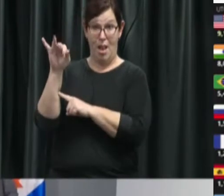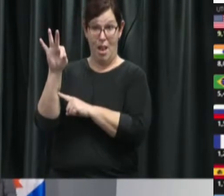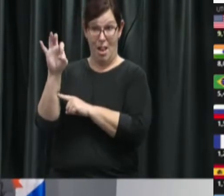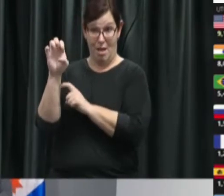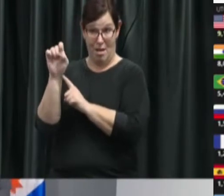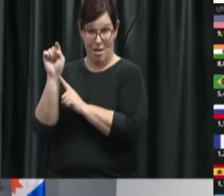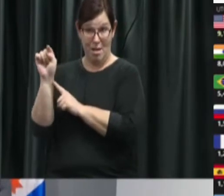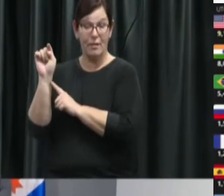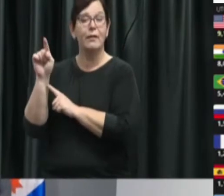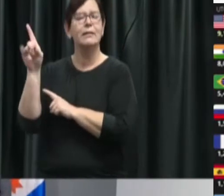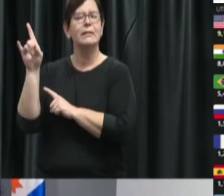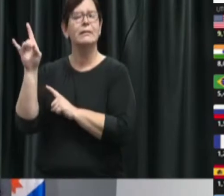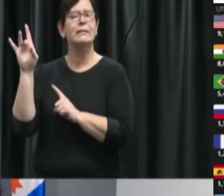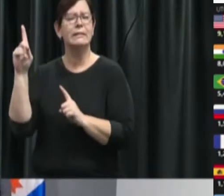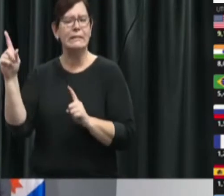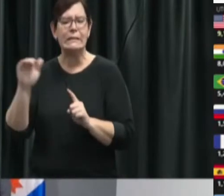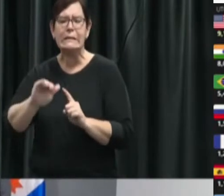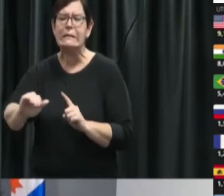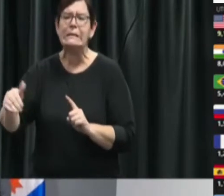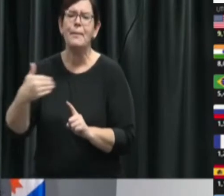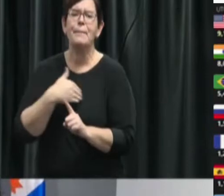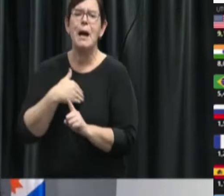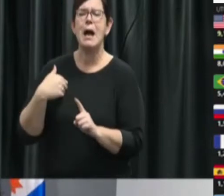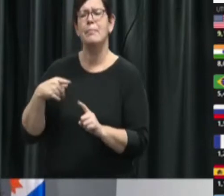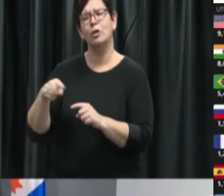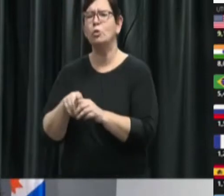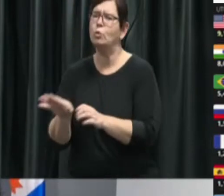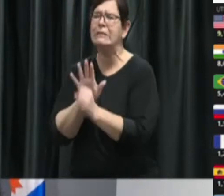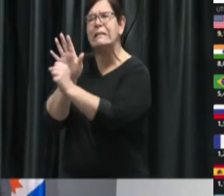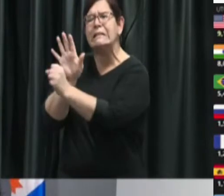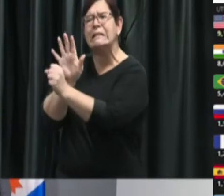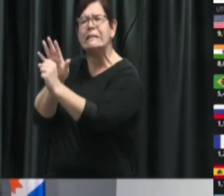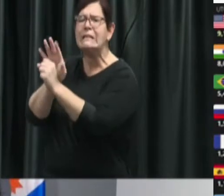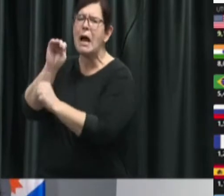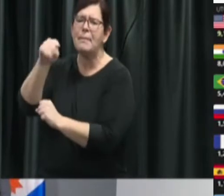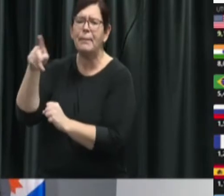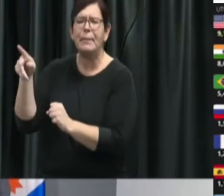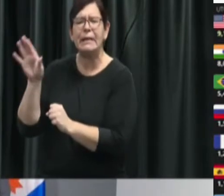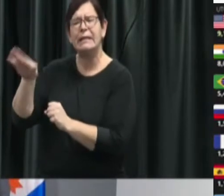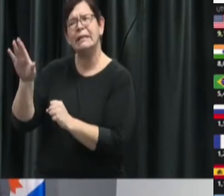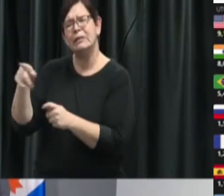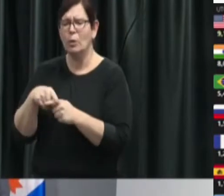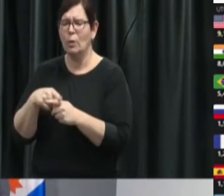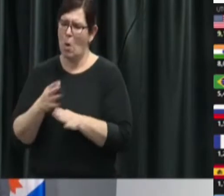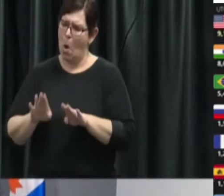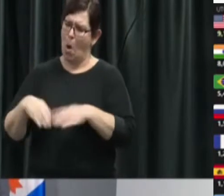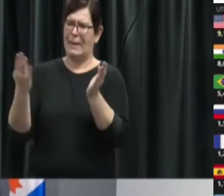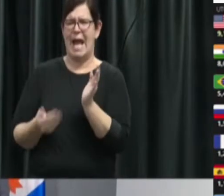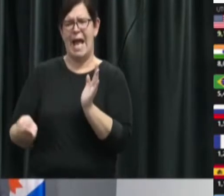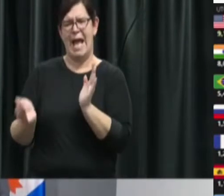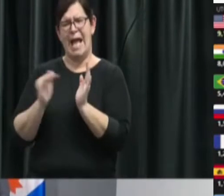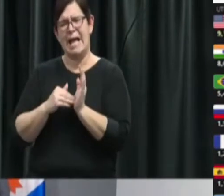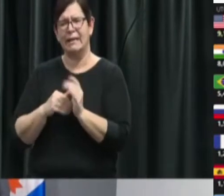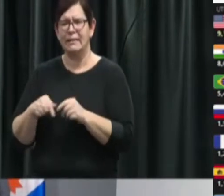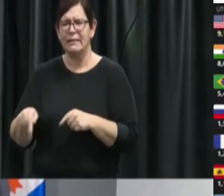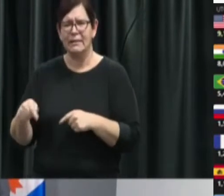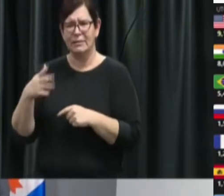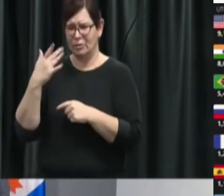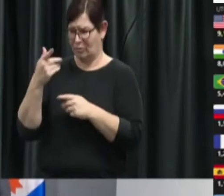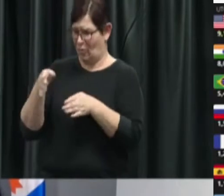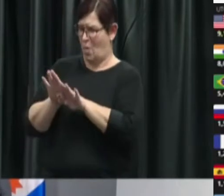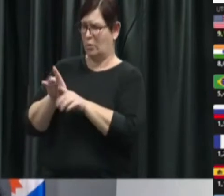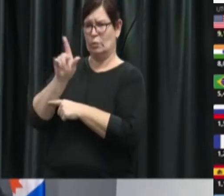to help get their gyms reopened. In Toronto, they are closed for 28 days. Do you think it's safe for gyms to reopen given the